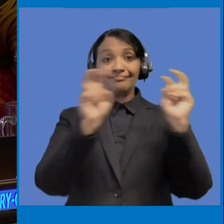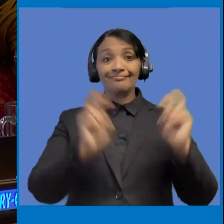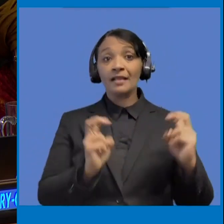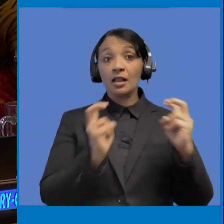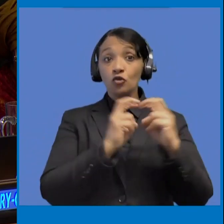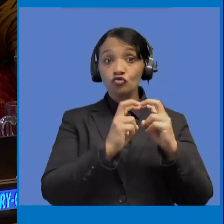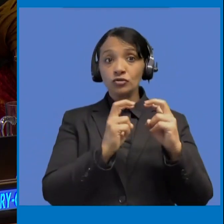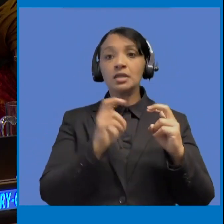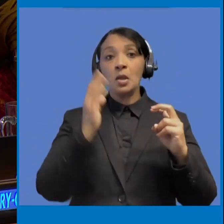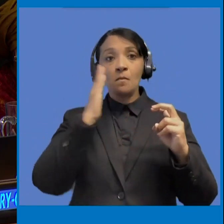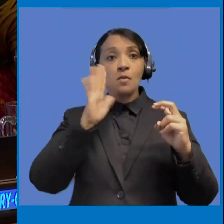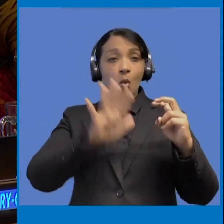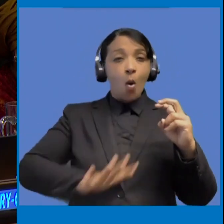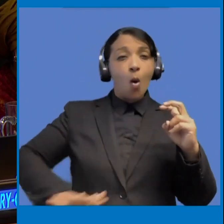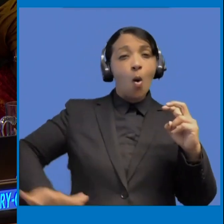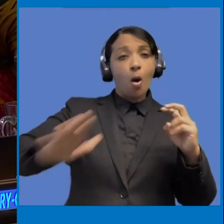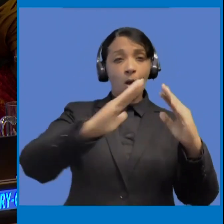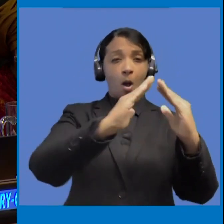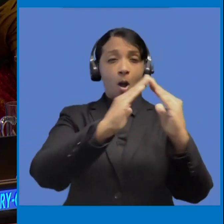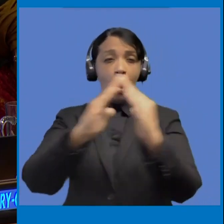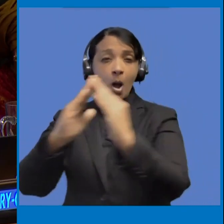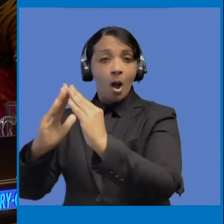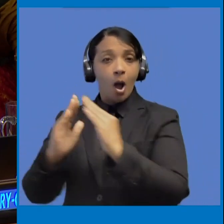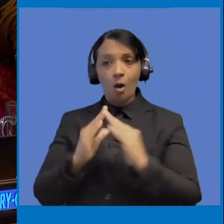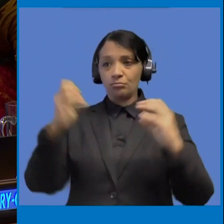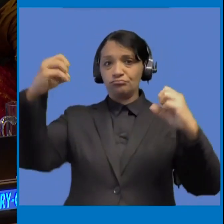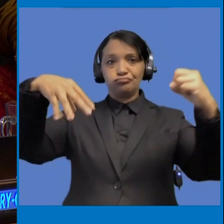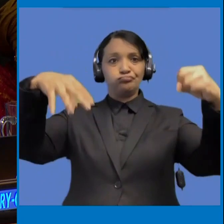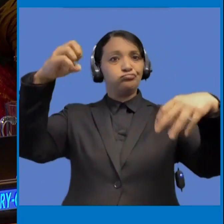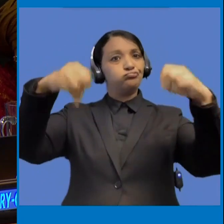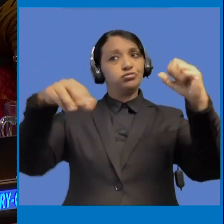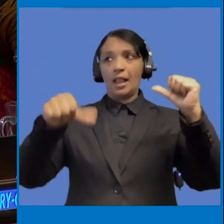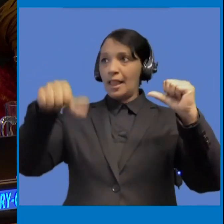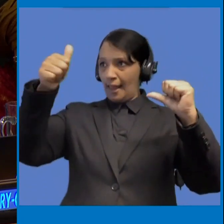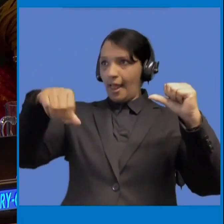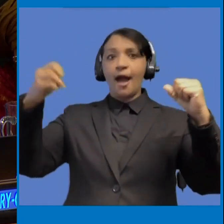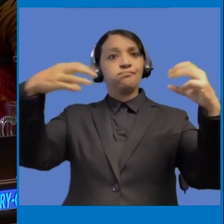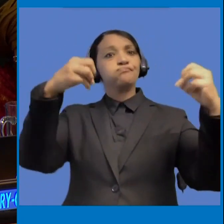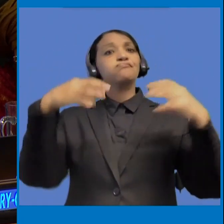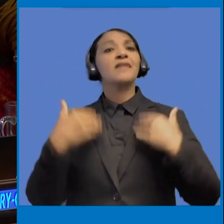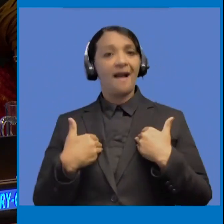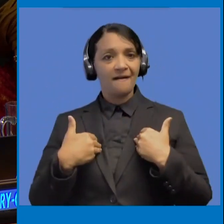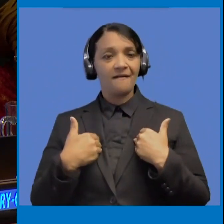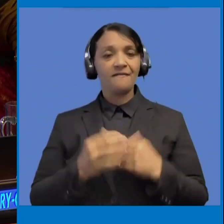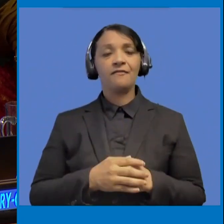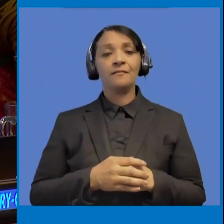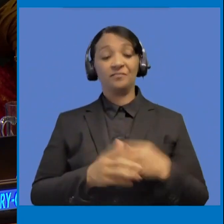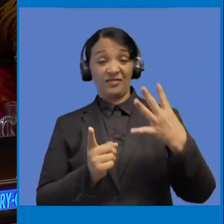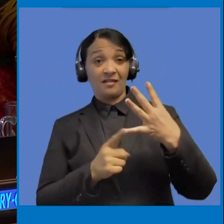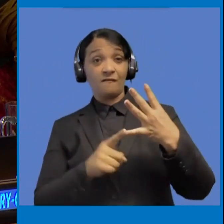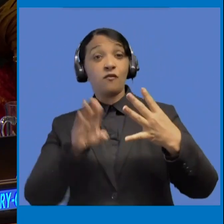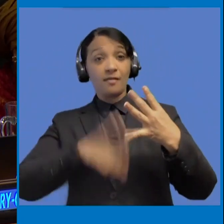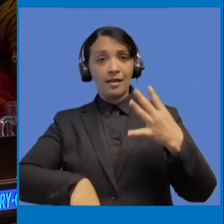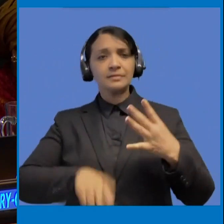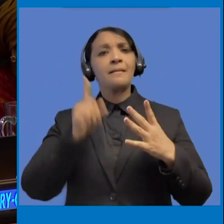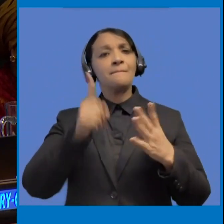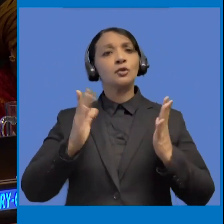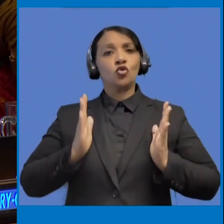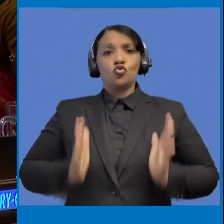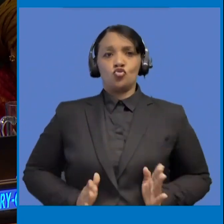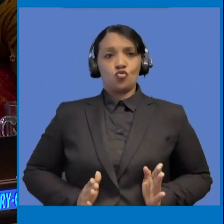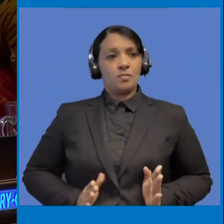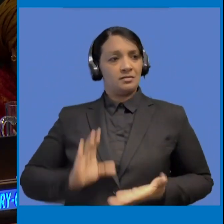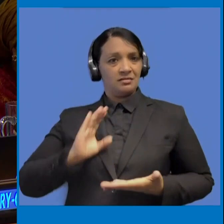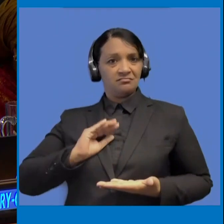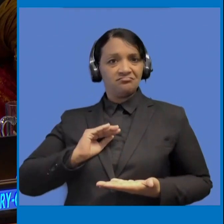all households in Africa. Fourthly and lastly, we must invest in human capital. We need a